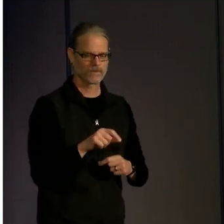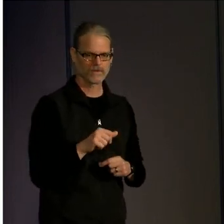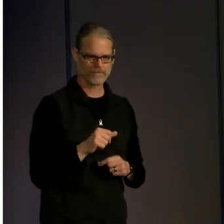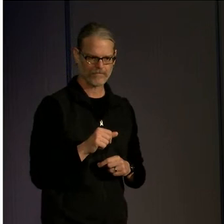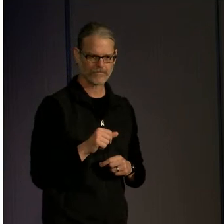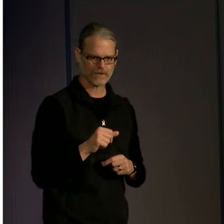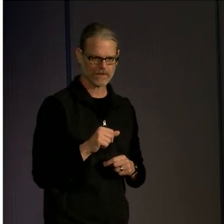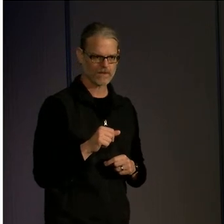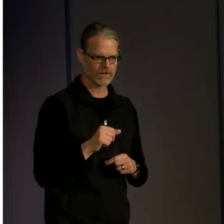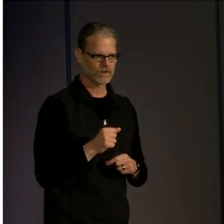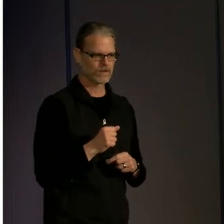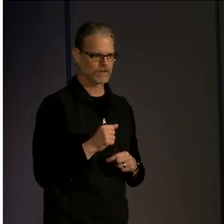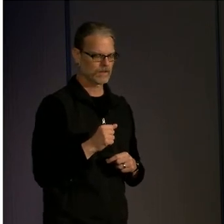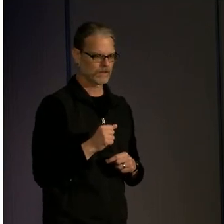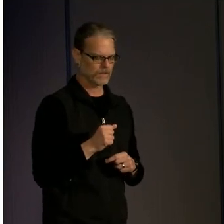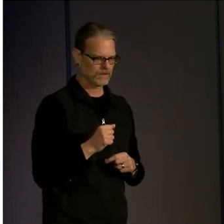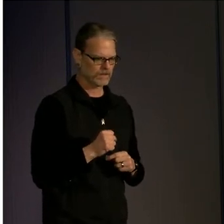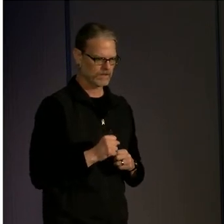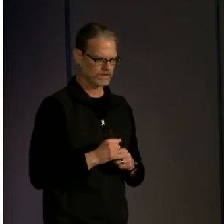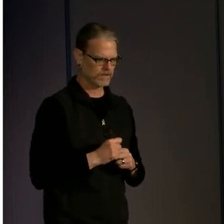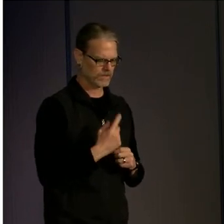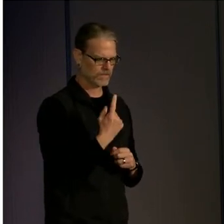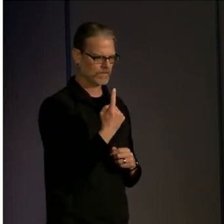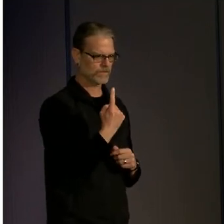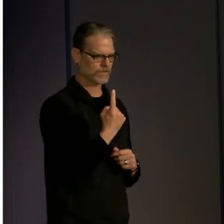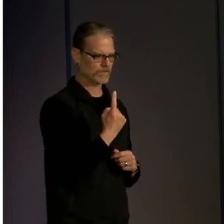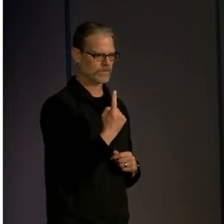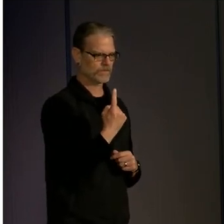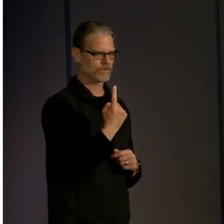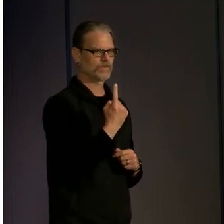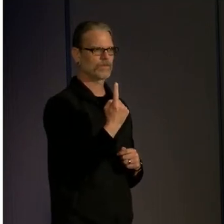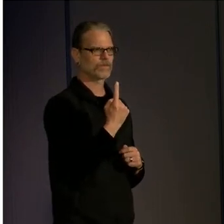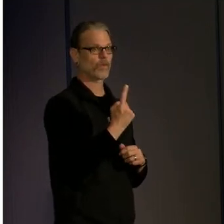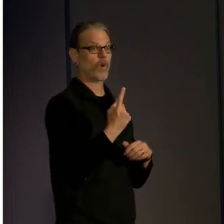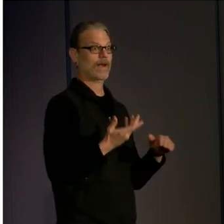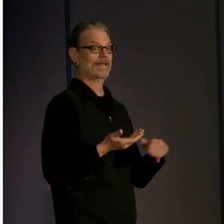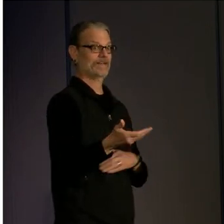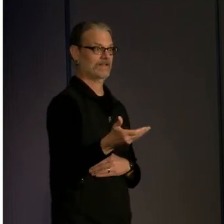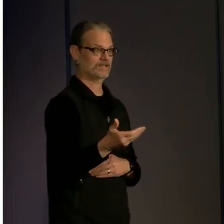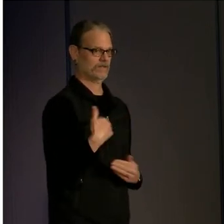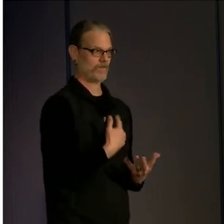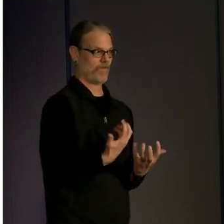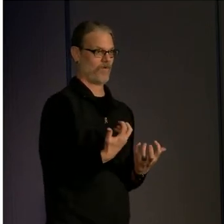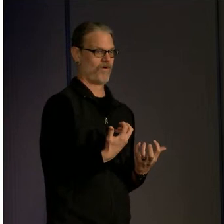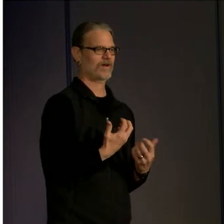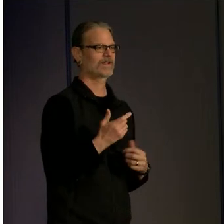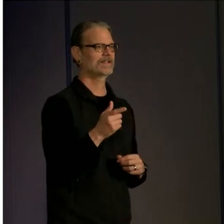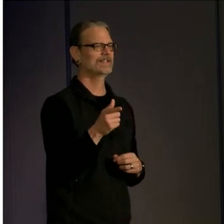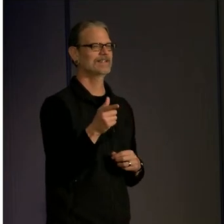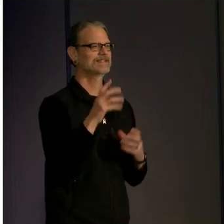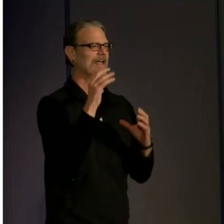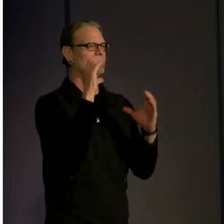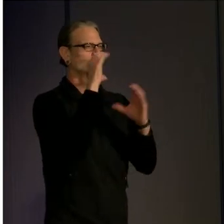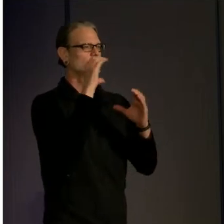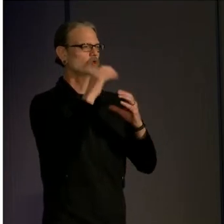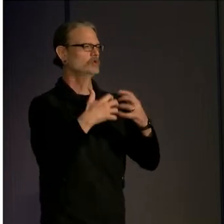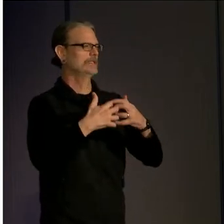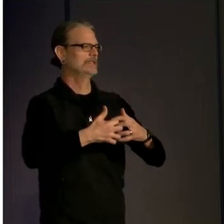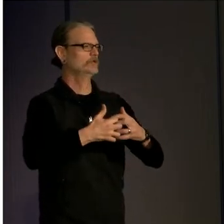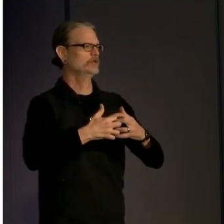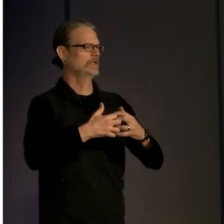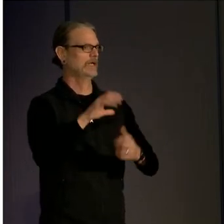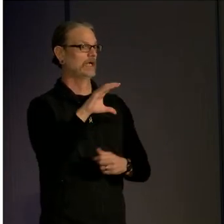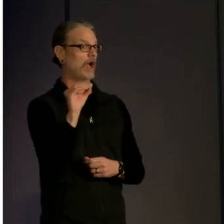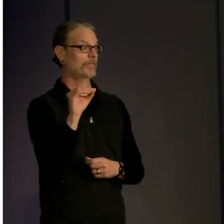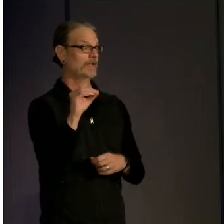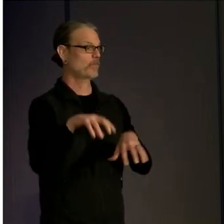The one invitation that many of us were always trying to get was a very large search engine company would